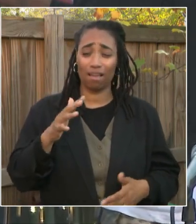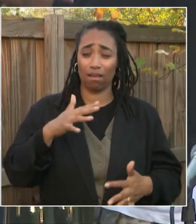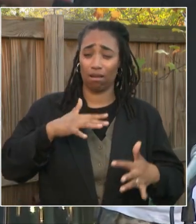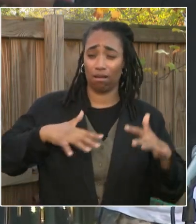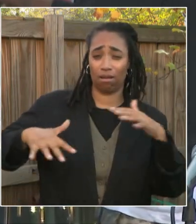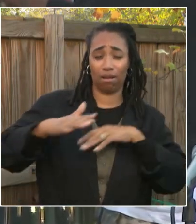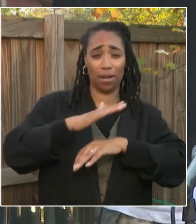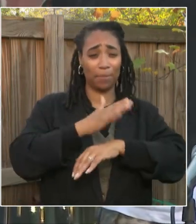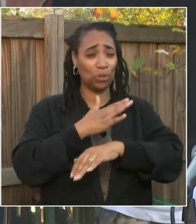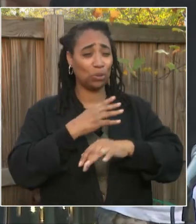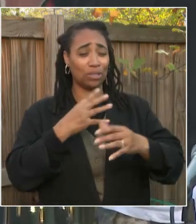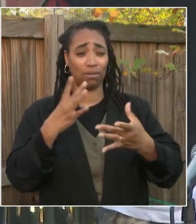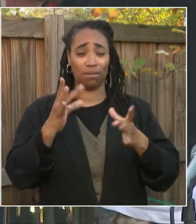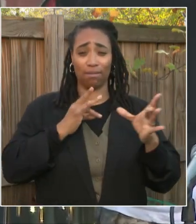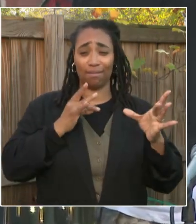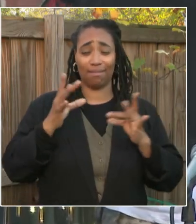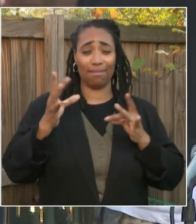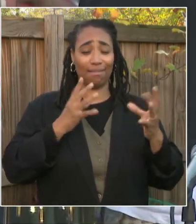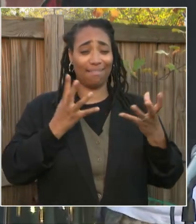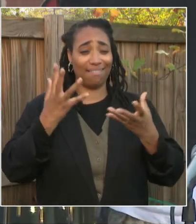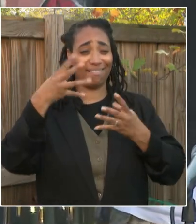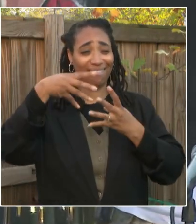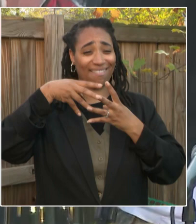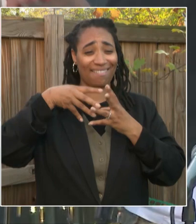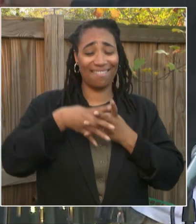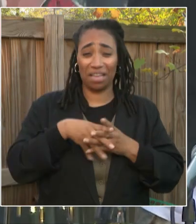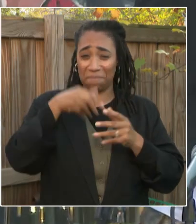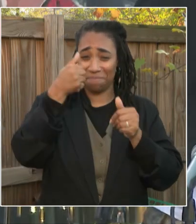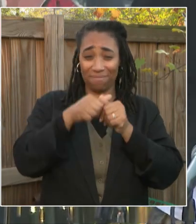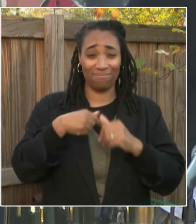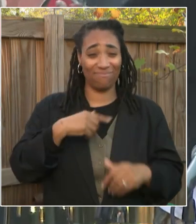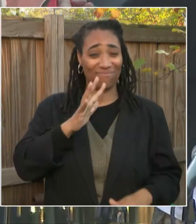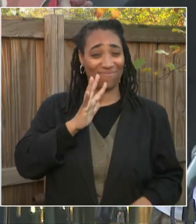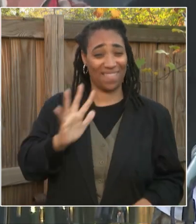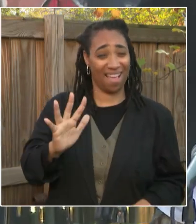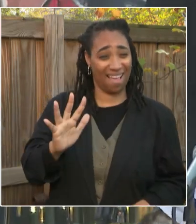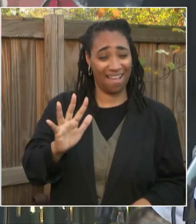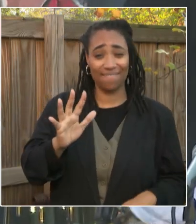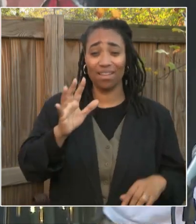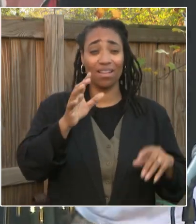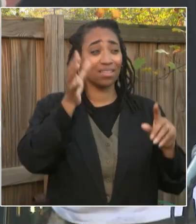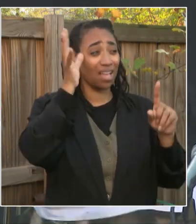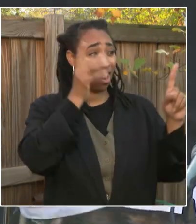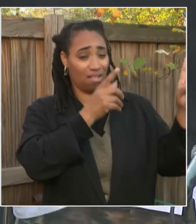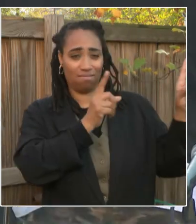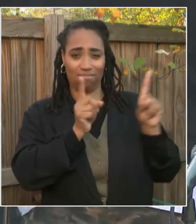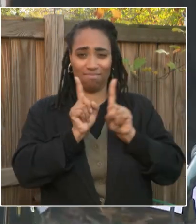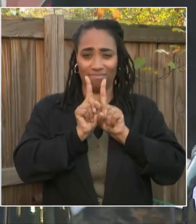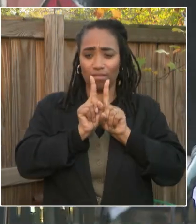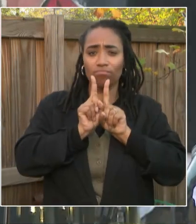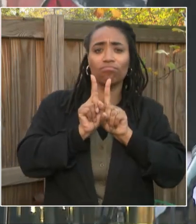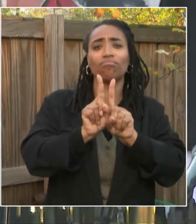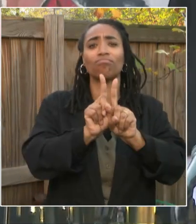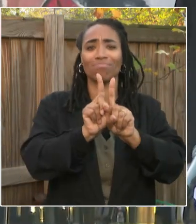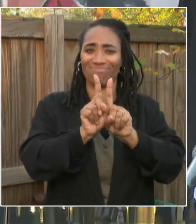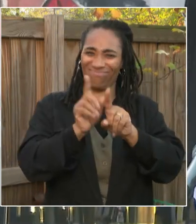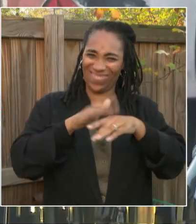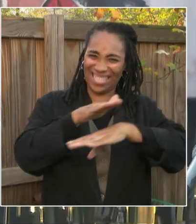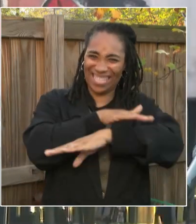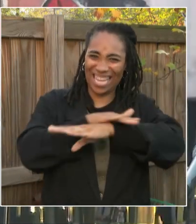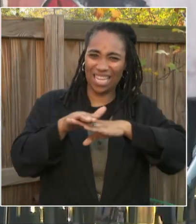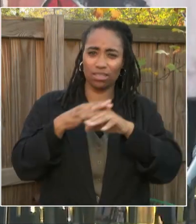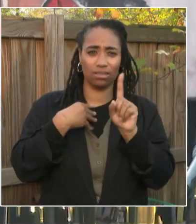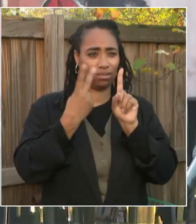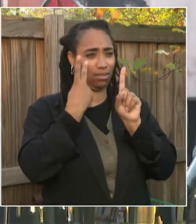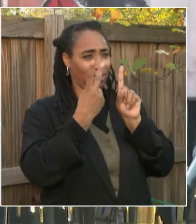On stage with him, just watching how he moved. He was such a people person. He loved everybody. And no matter who he came across, he made